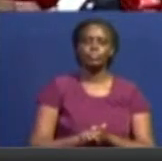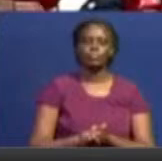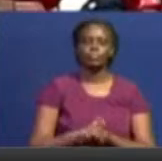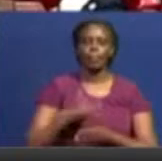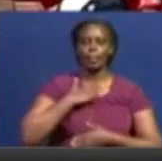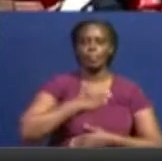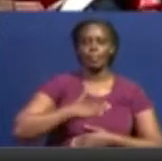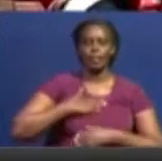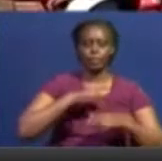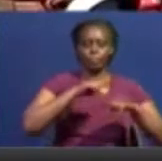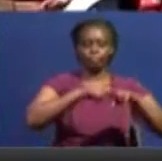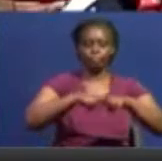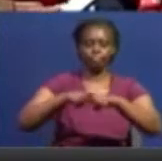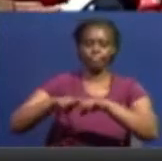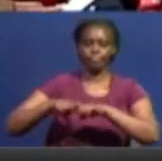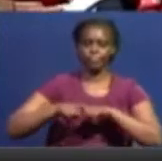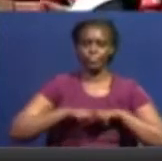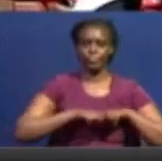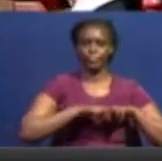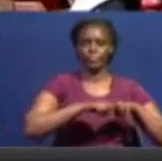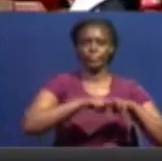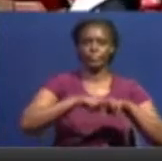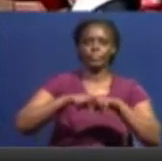Take your seats.